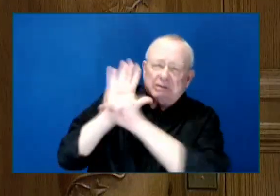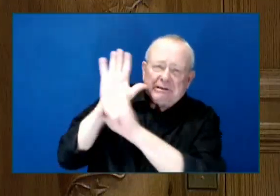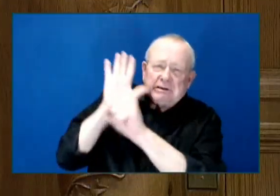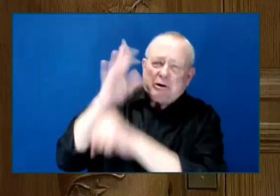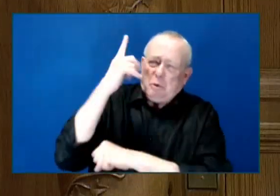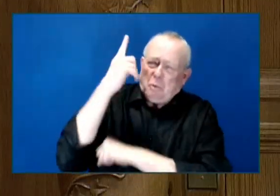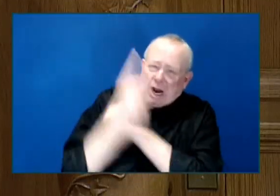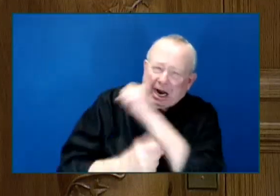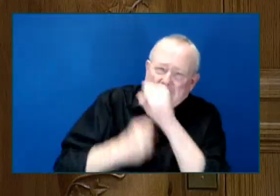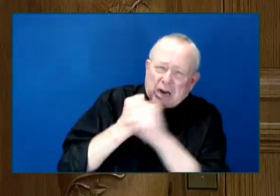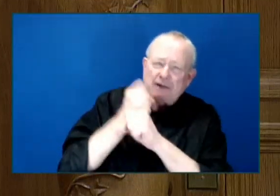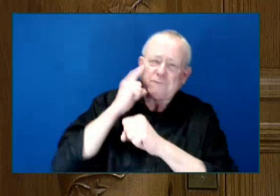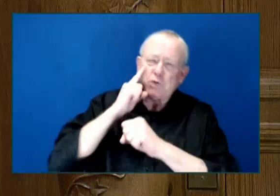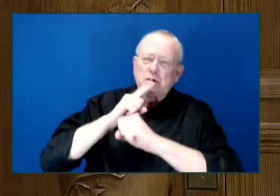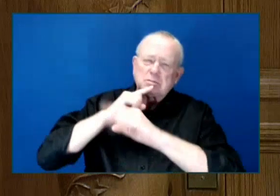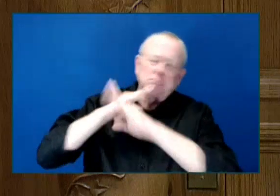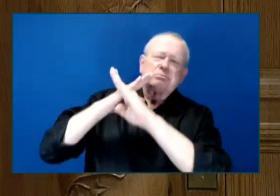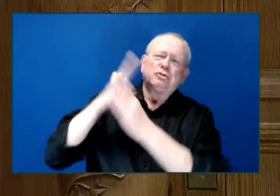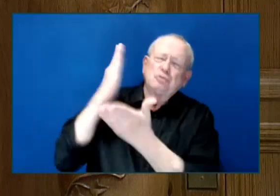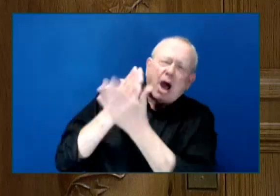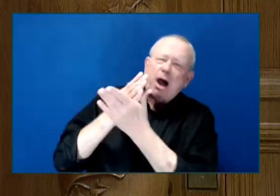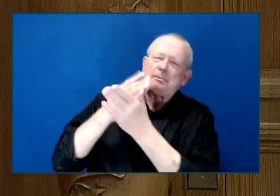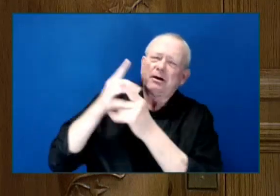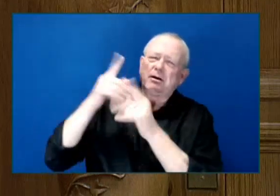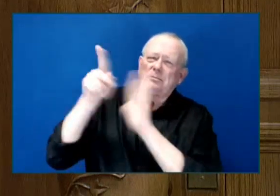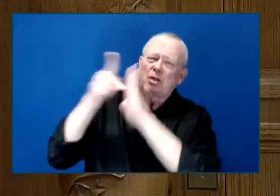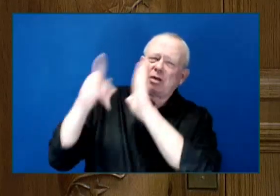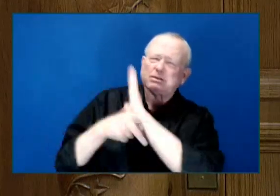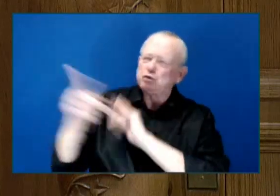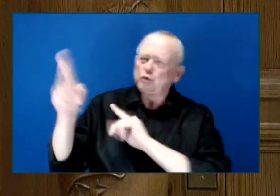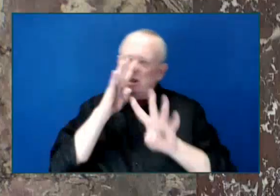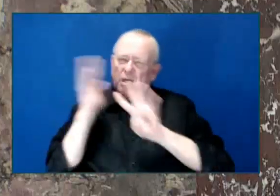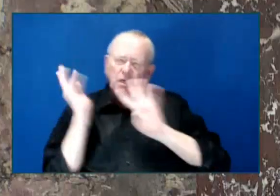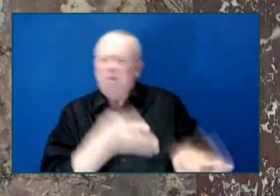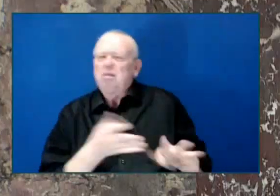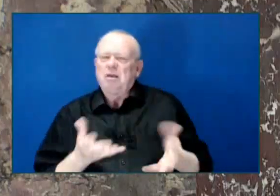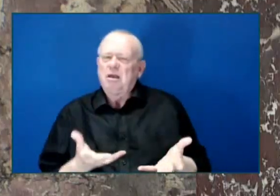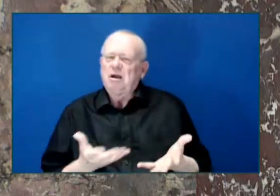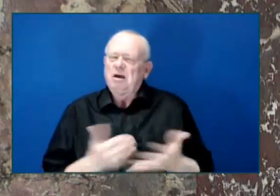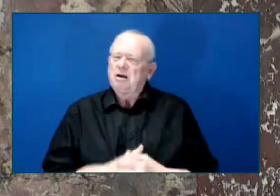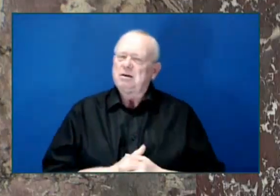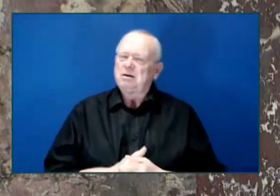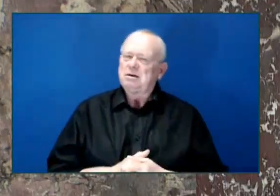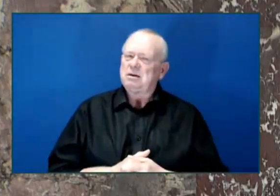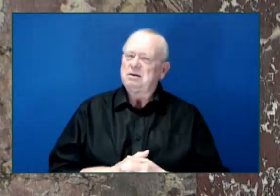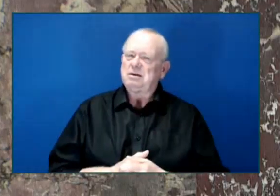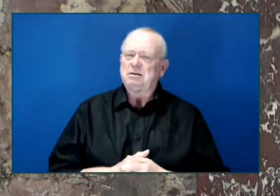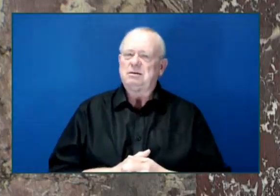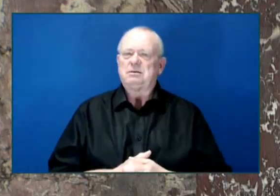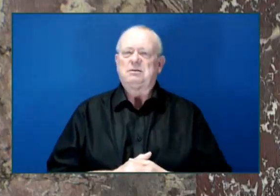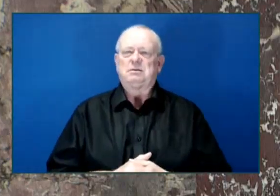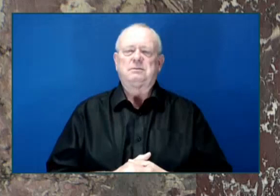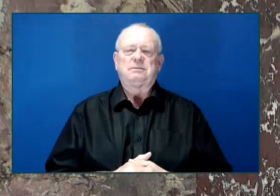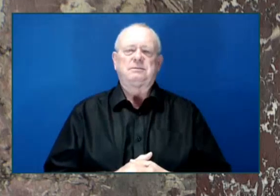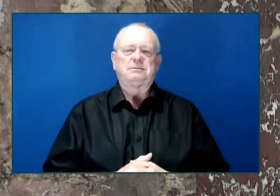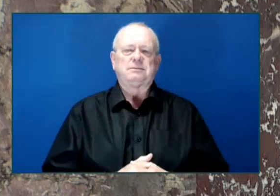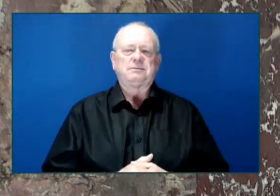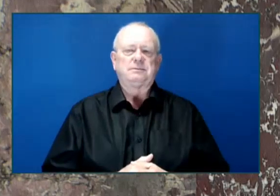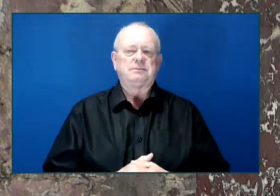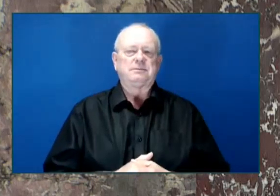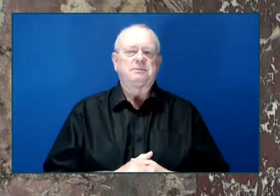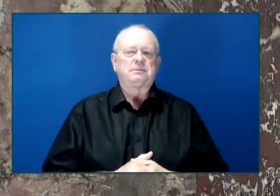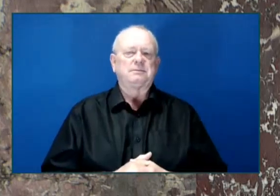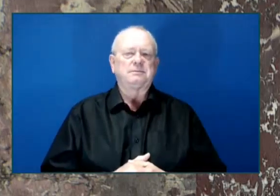Premier. Thank you, Honourable Speaker, and thank you to the member for the question. Our government believes very strongly that every